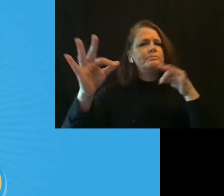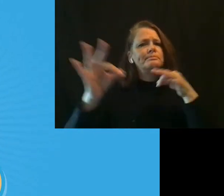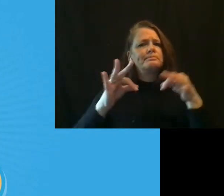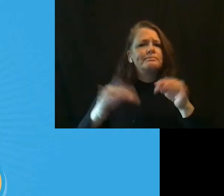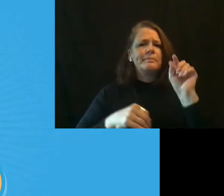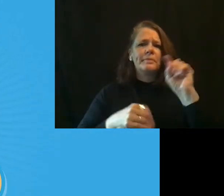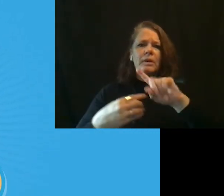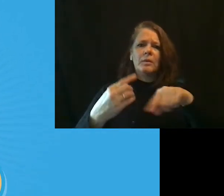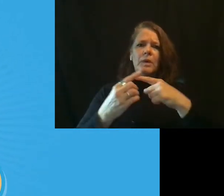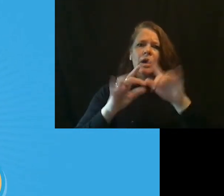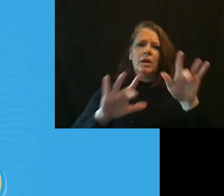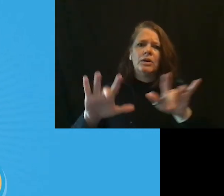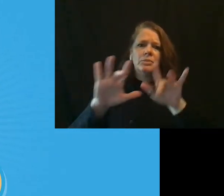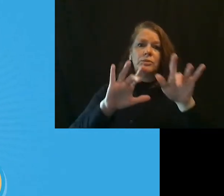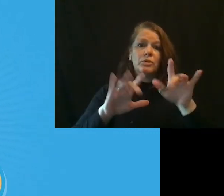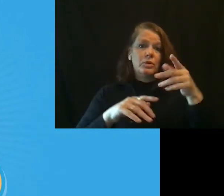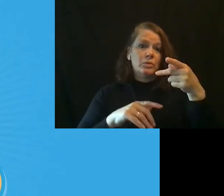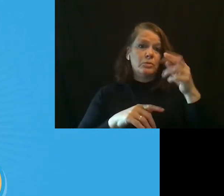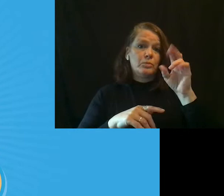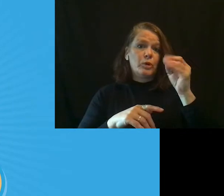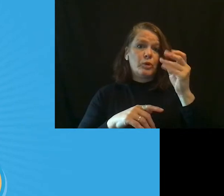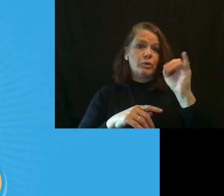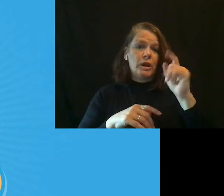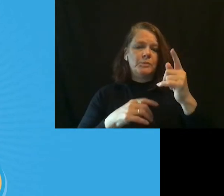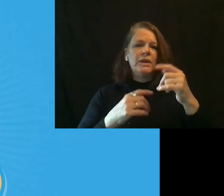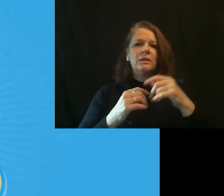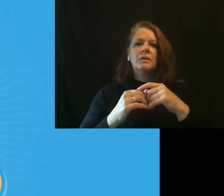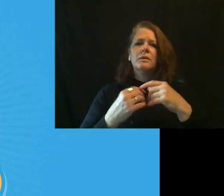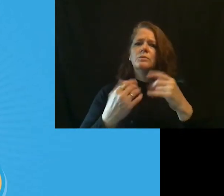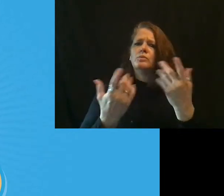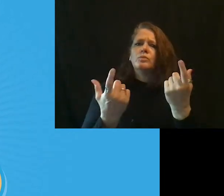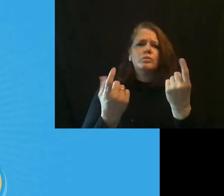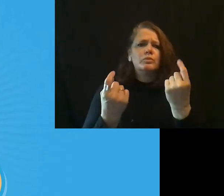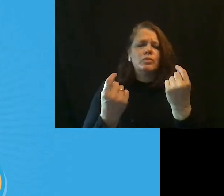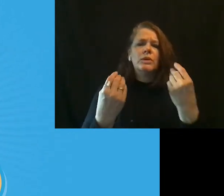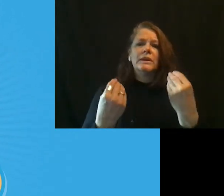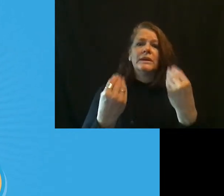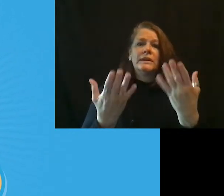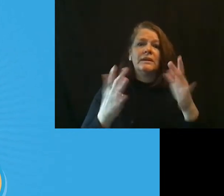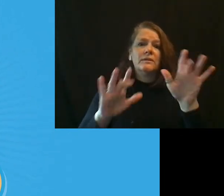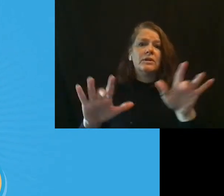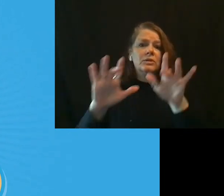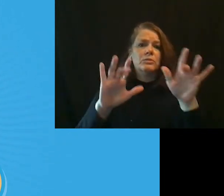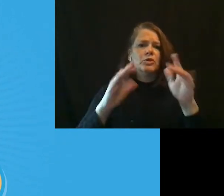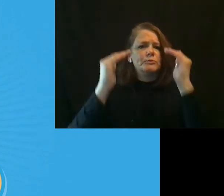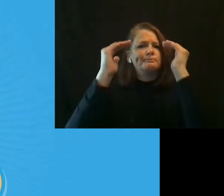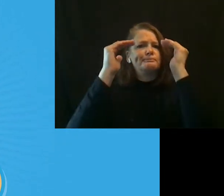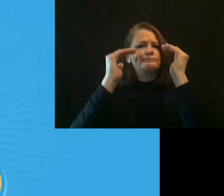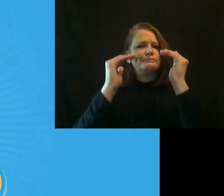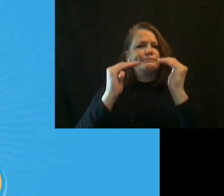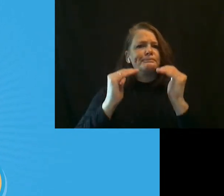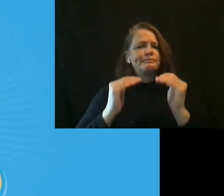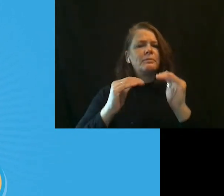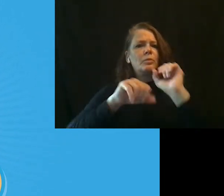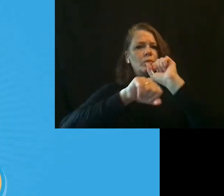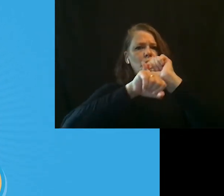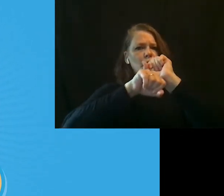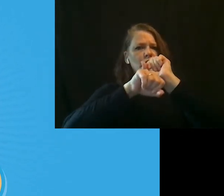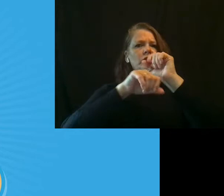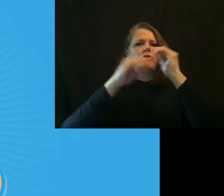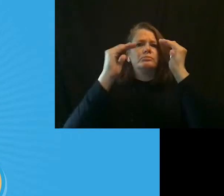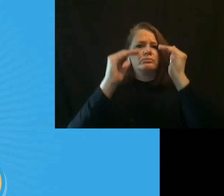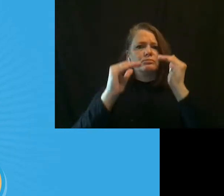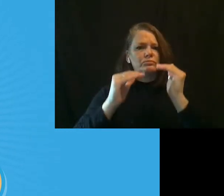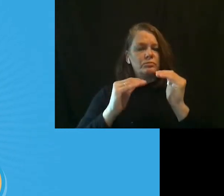what computer programming is. Computer programming is giving the computer a series of tasks so that it can complete a larger